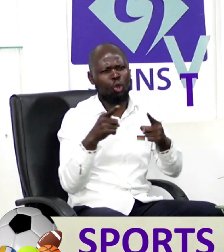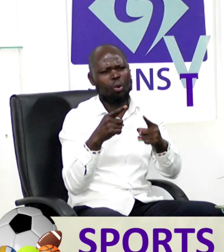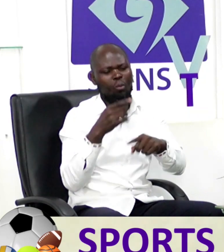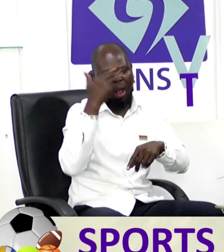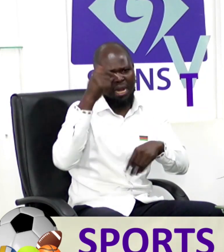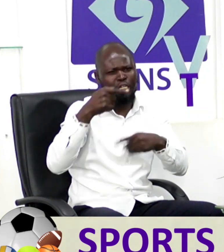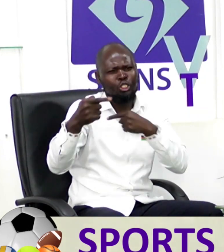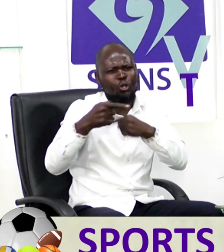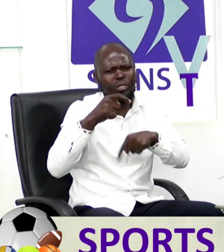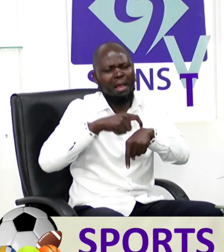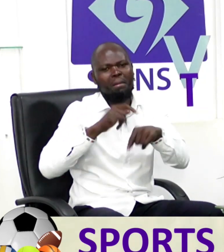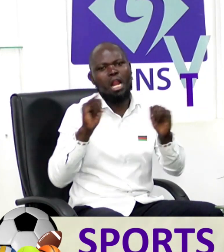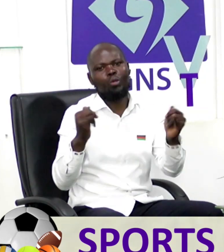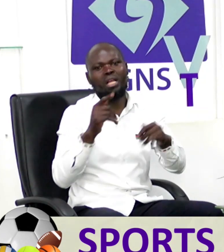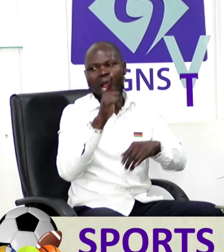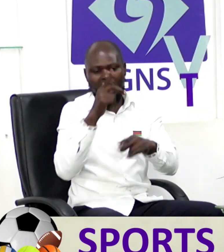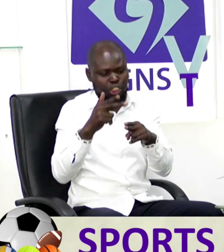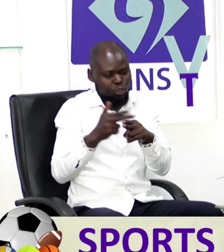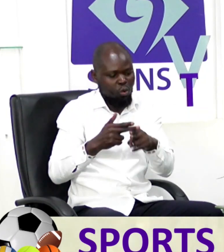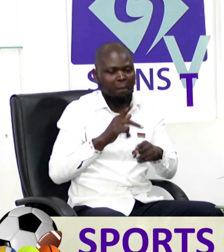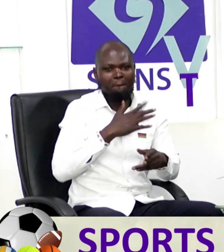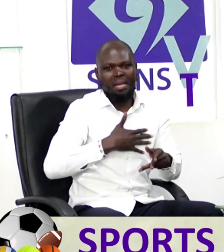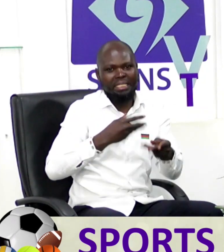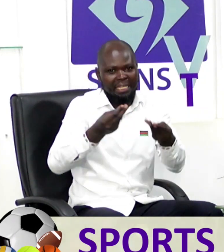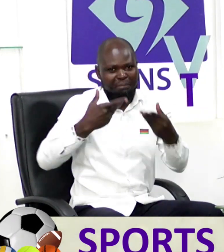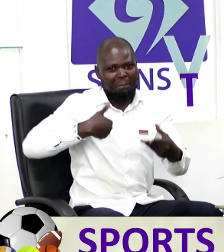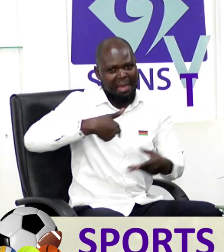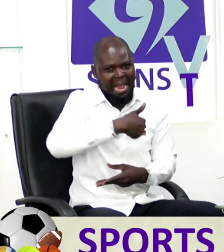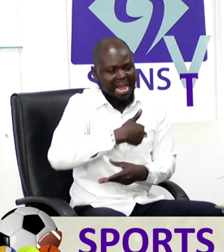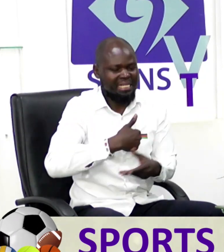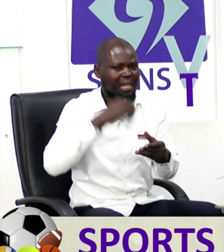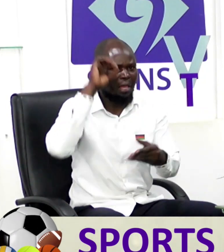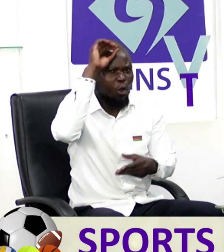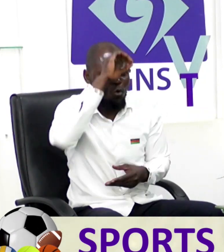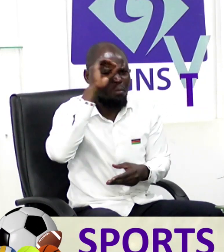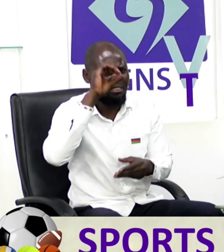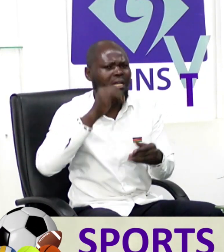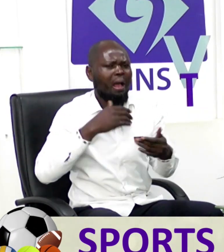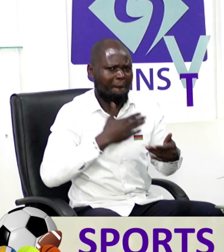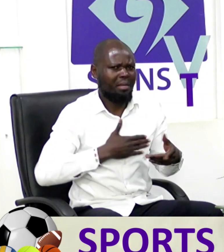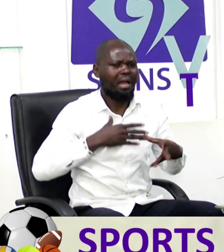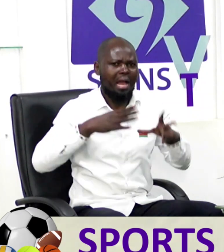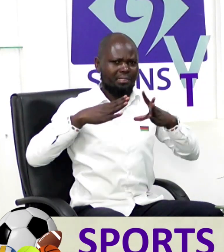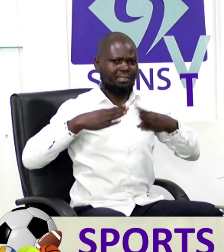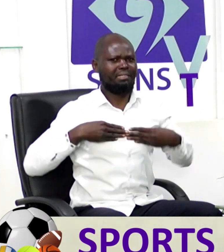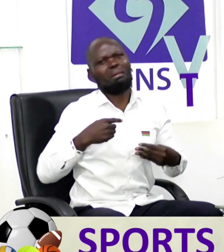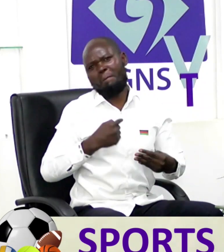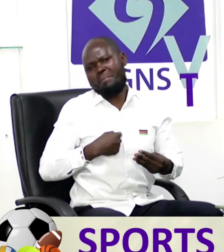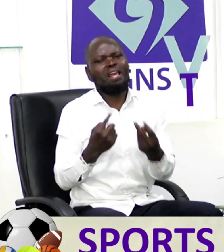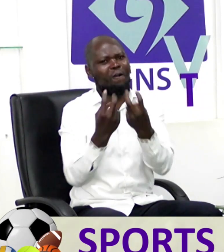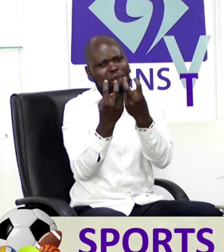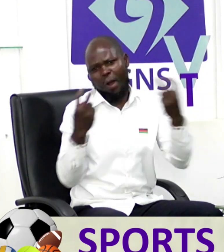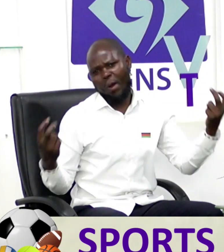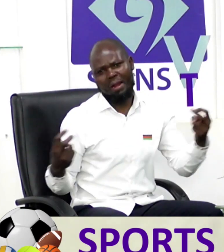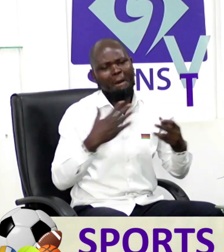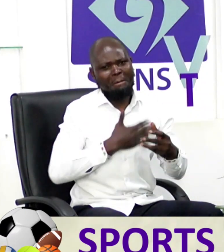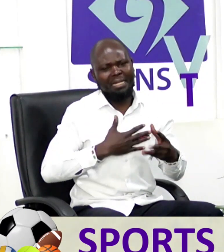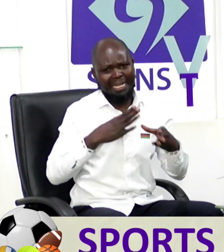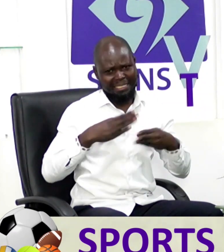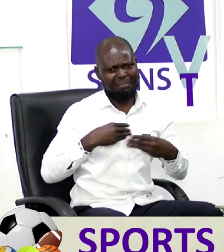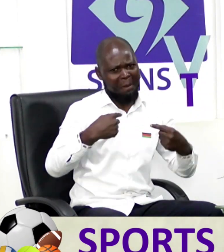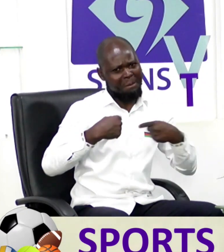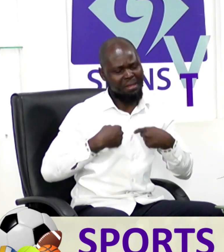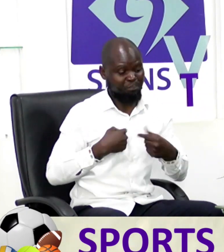gears to EPL because we really don't have a lot of time with us. And please continue sending in your